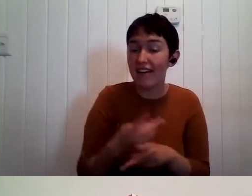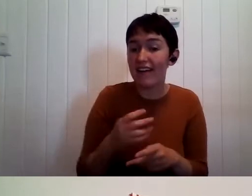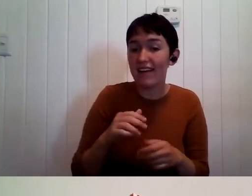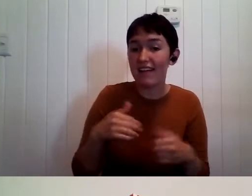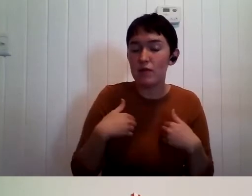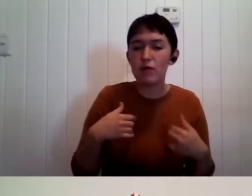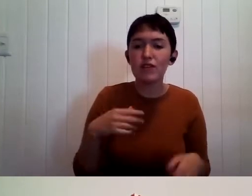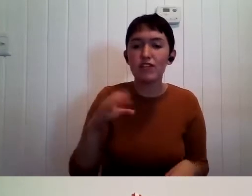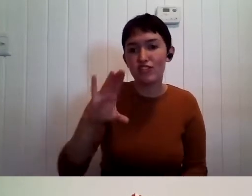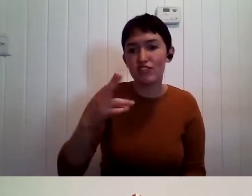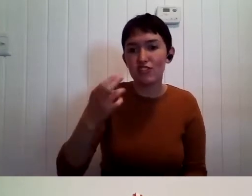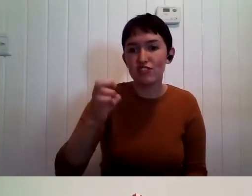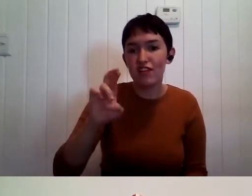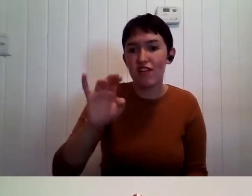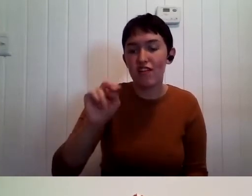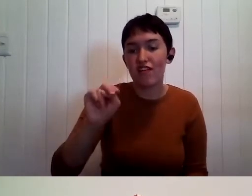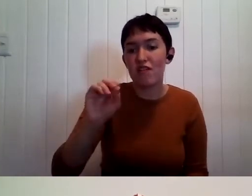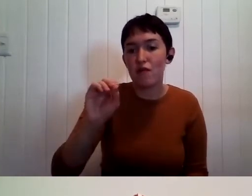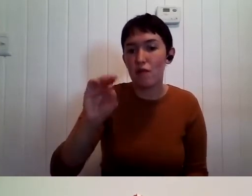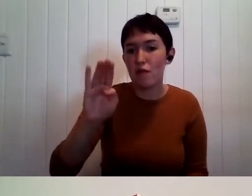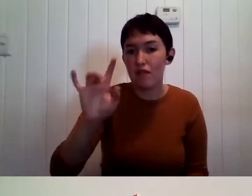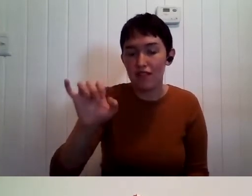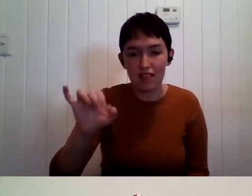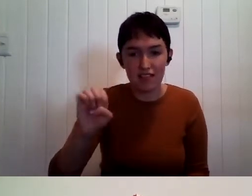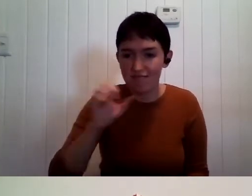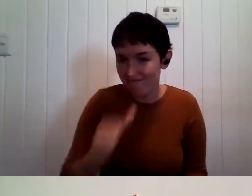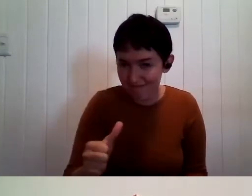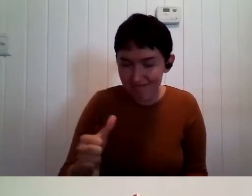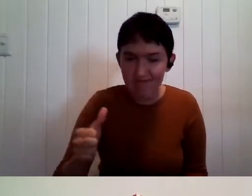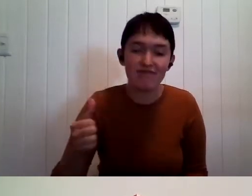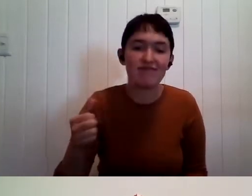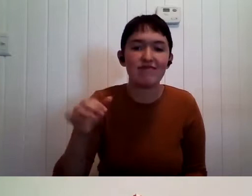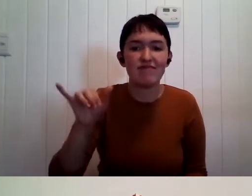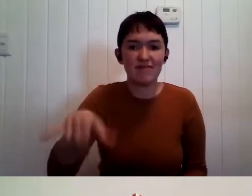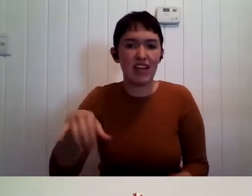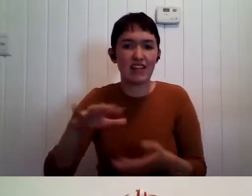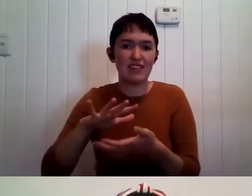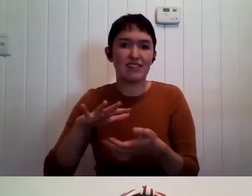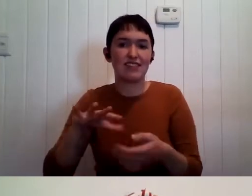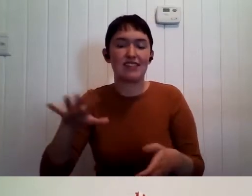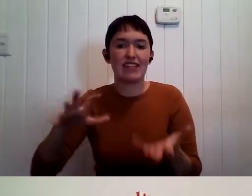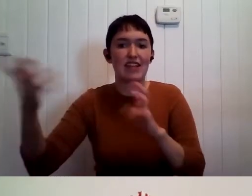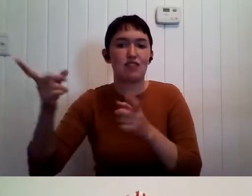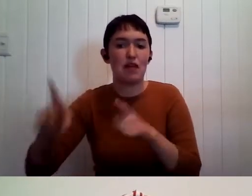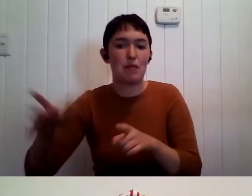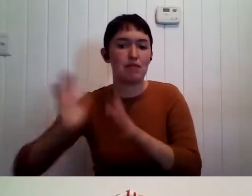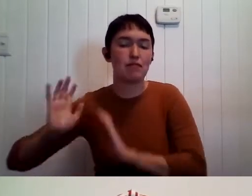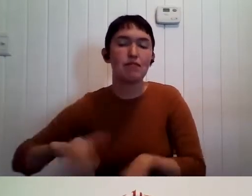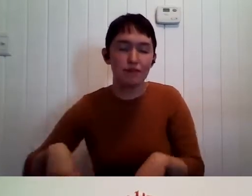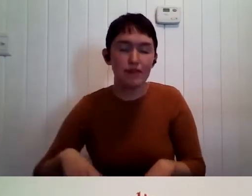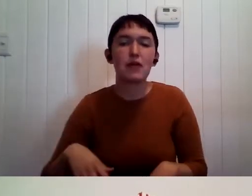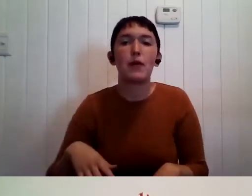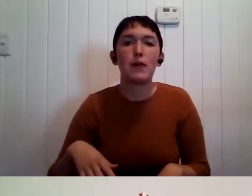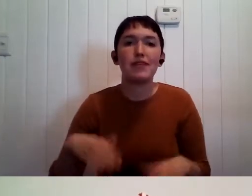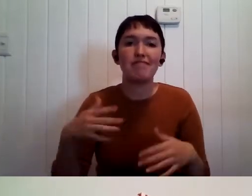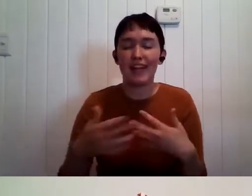a nuclear disaster that happened a while ago. Anyway, I digress. Let's